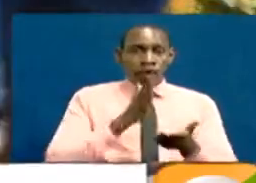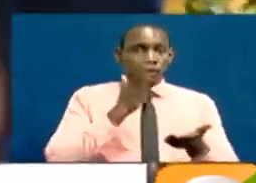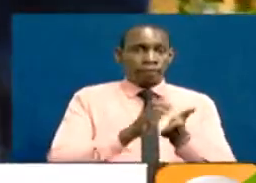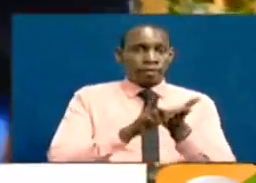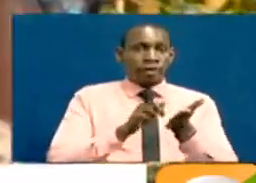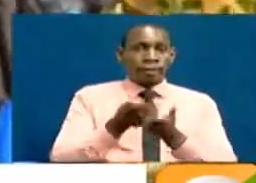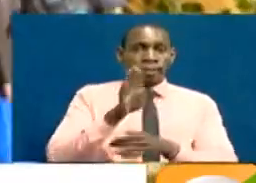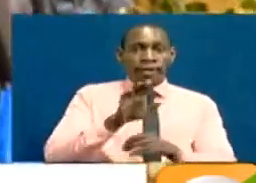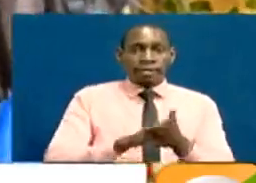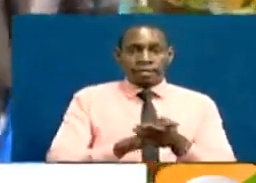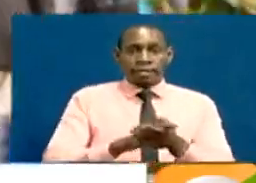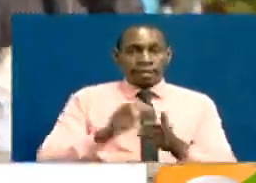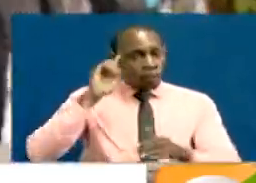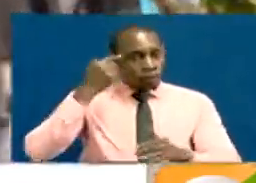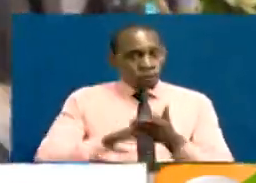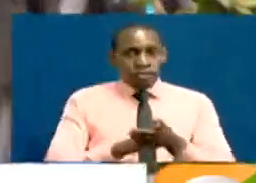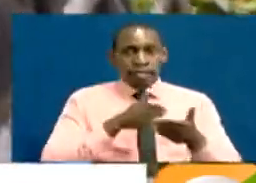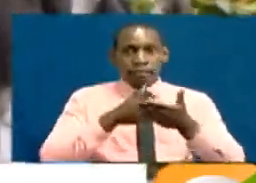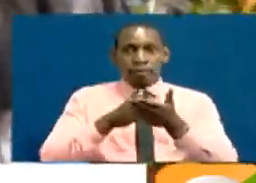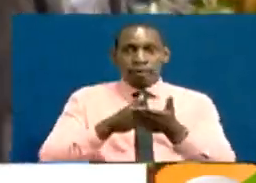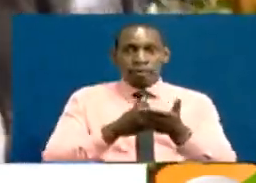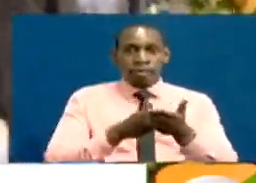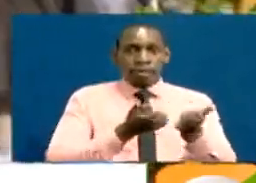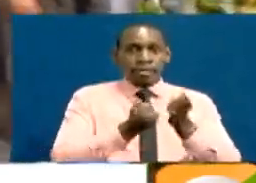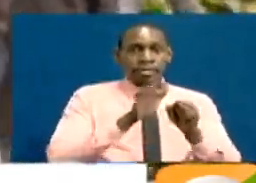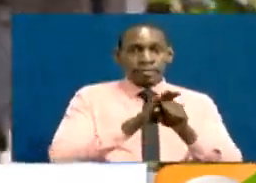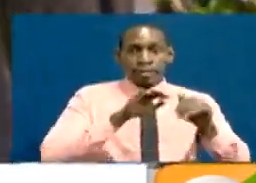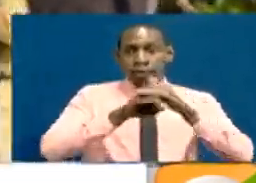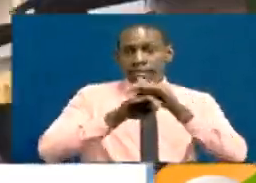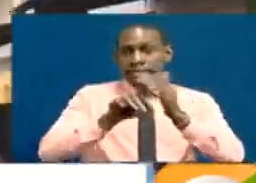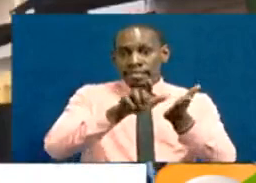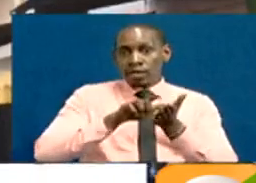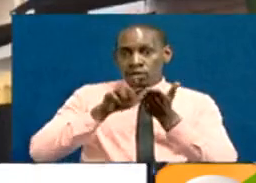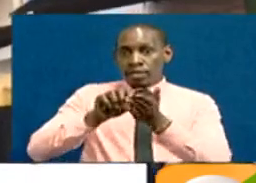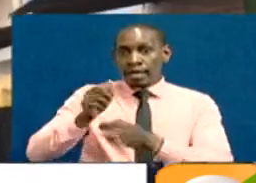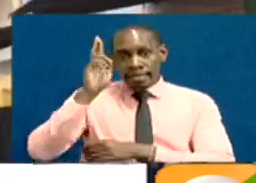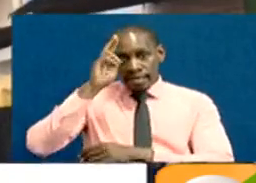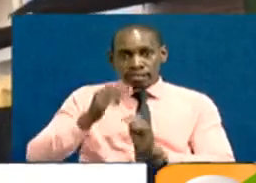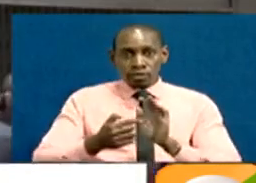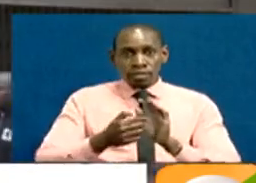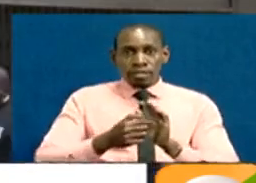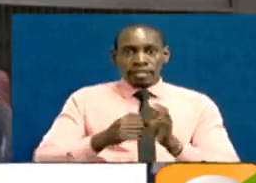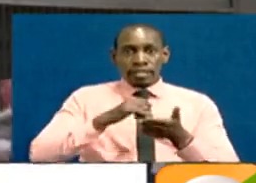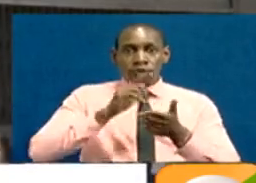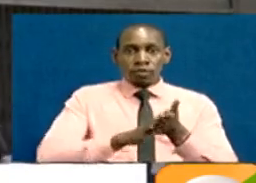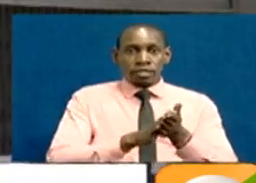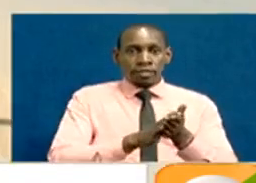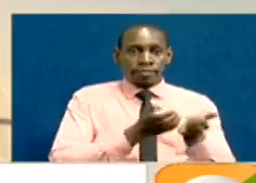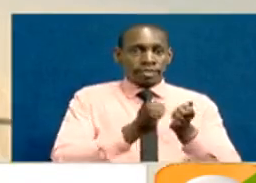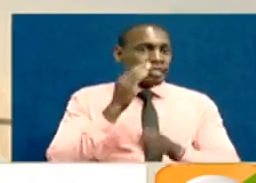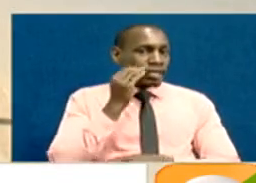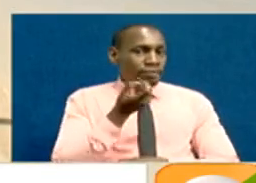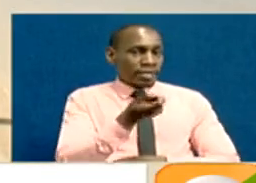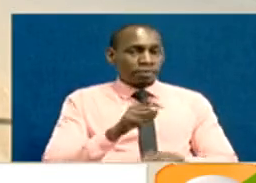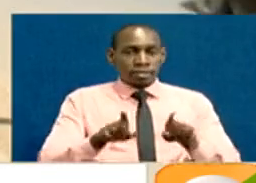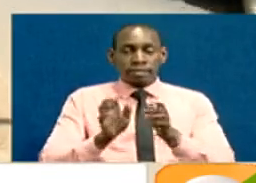as a disincentive to the majority of SMEs in accessing loans. Other reasons cited included limited business experience